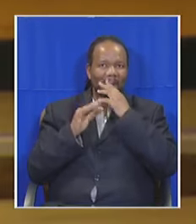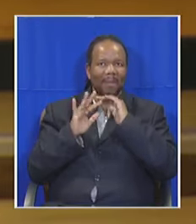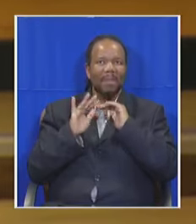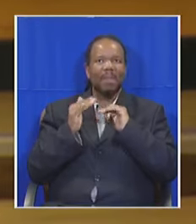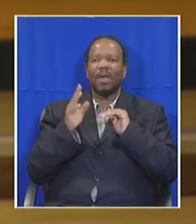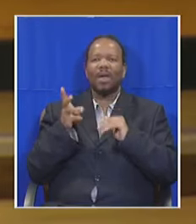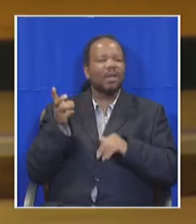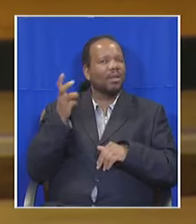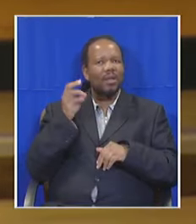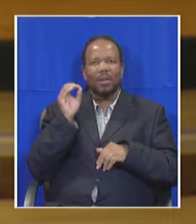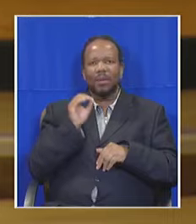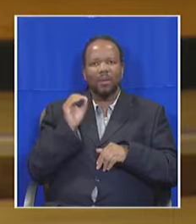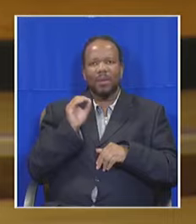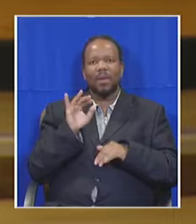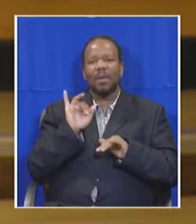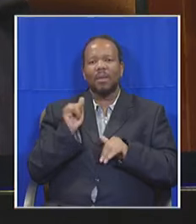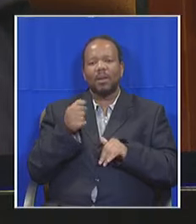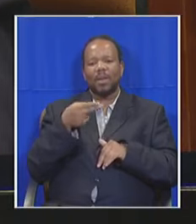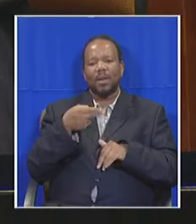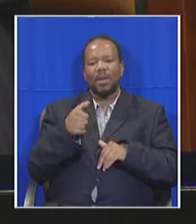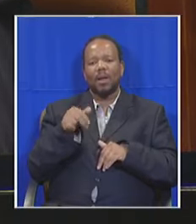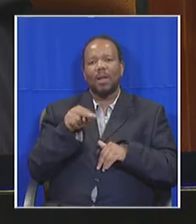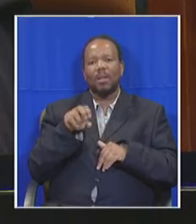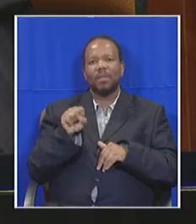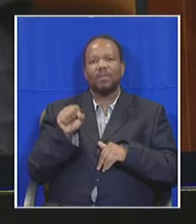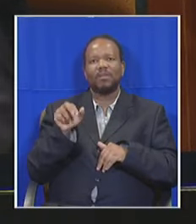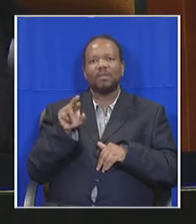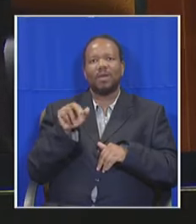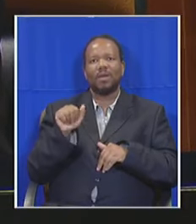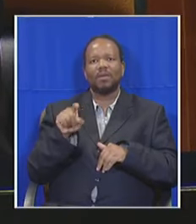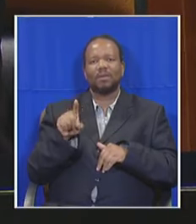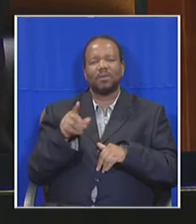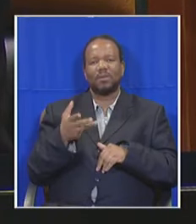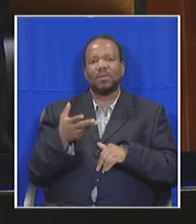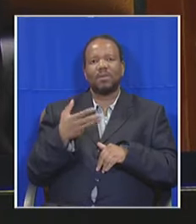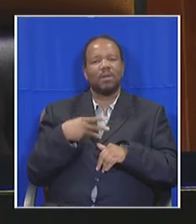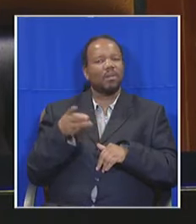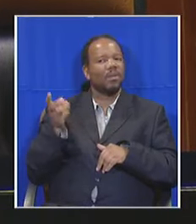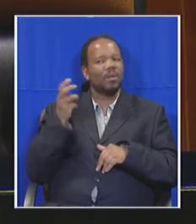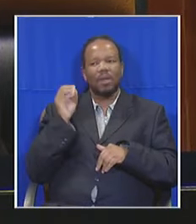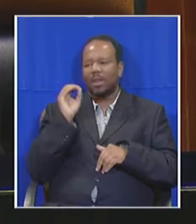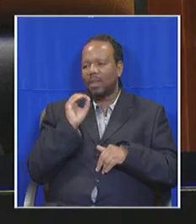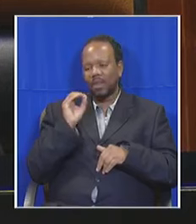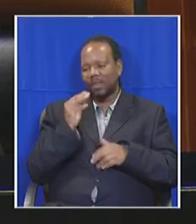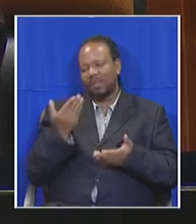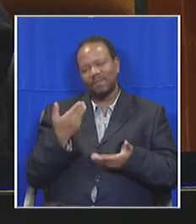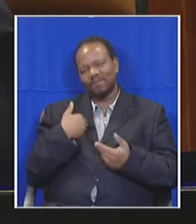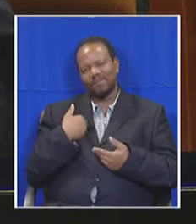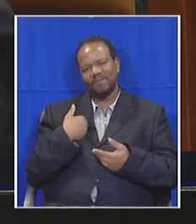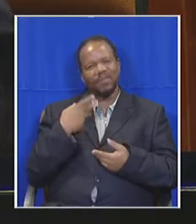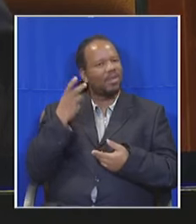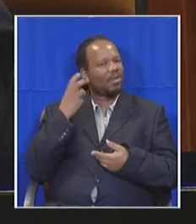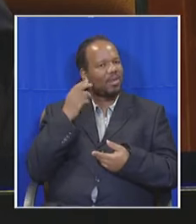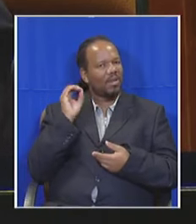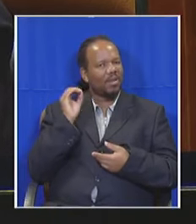Rule 85. Thank you very much. Thank you. Angizwanga lezo lab. Angithathi njenge point of